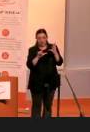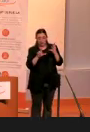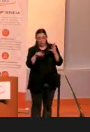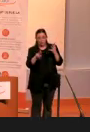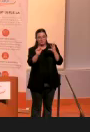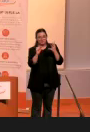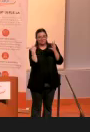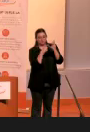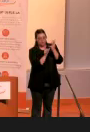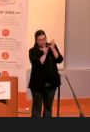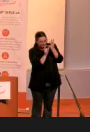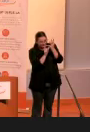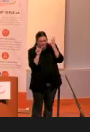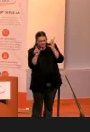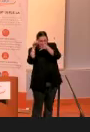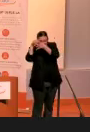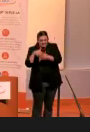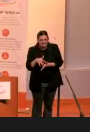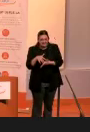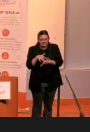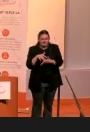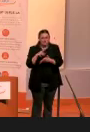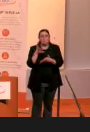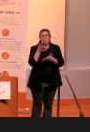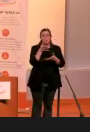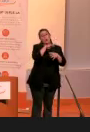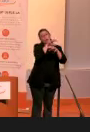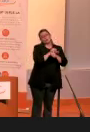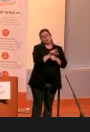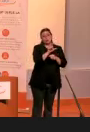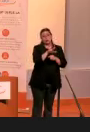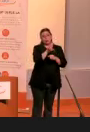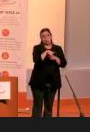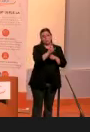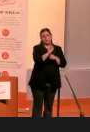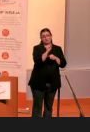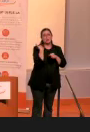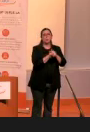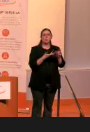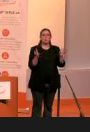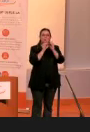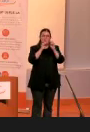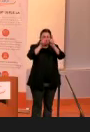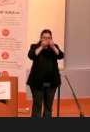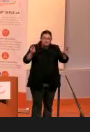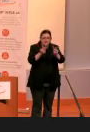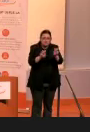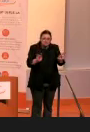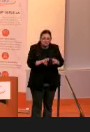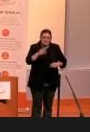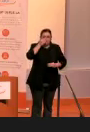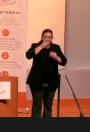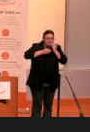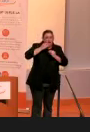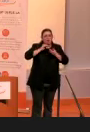in addition to traditional lupus. We're looking at the environment. We're looking at diet. We're looking at not only inflammation,